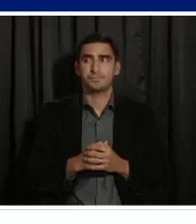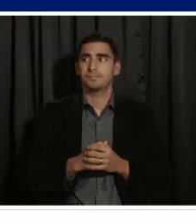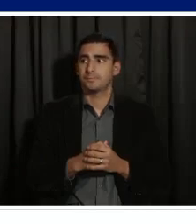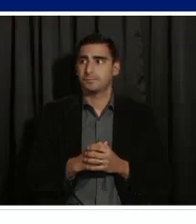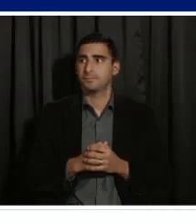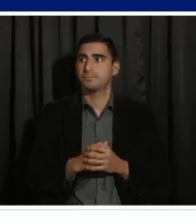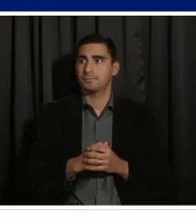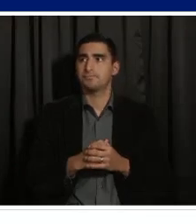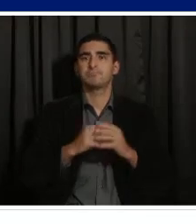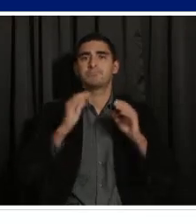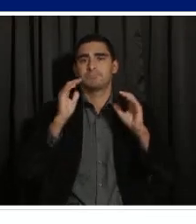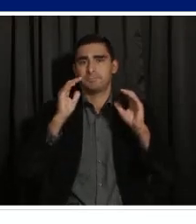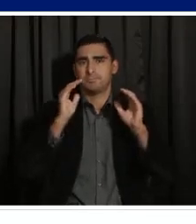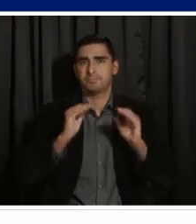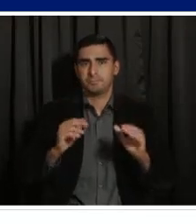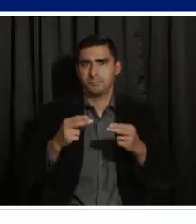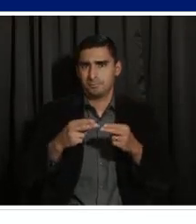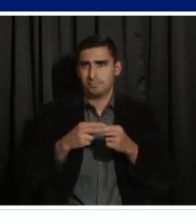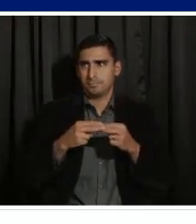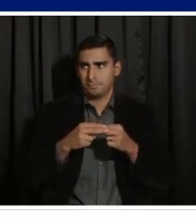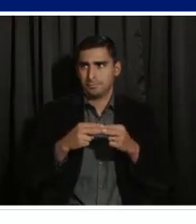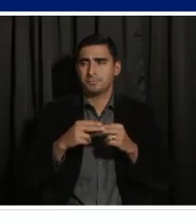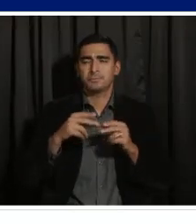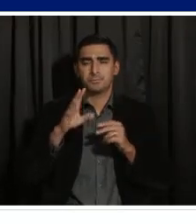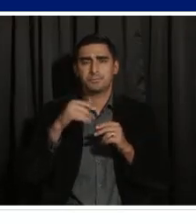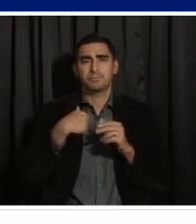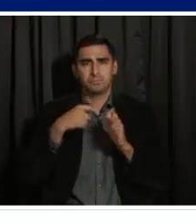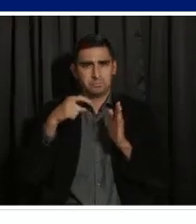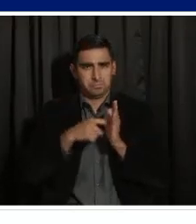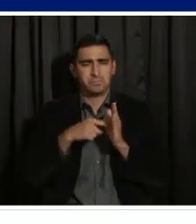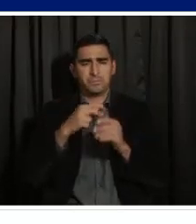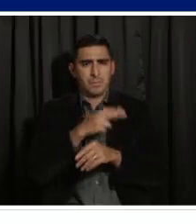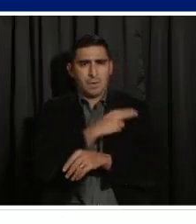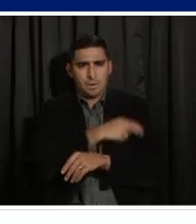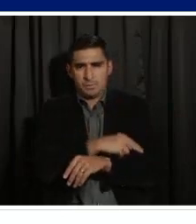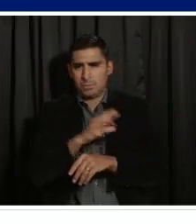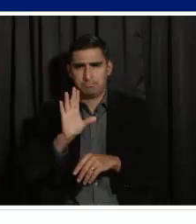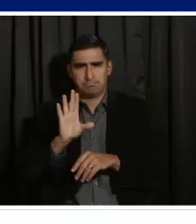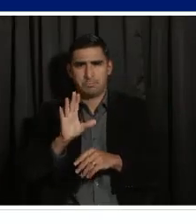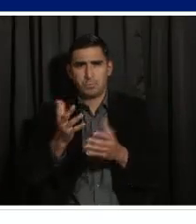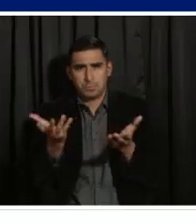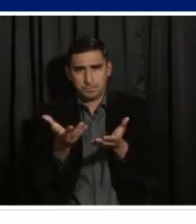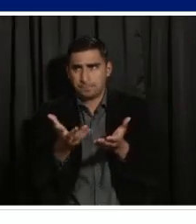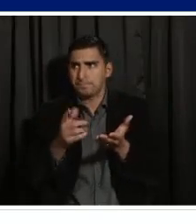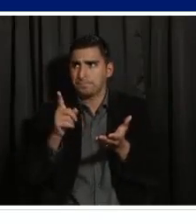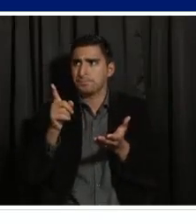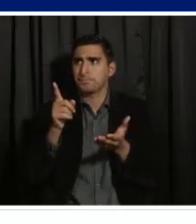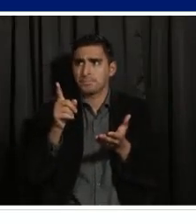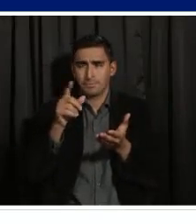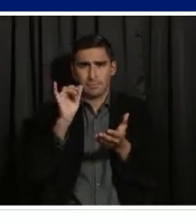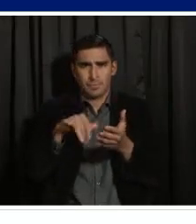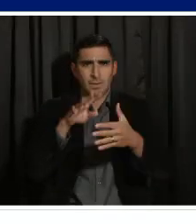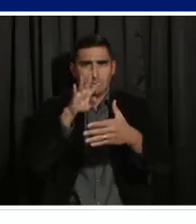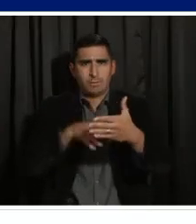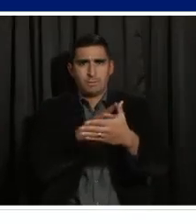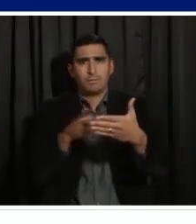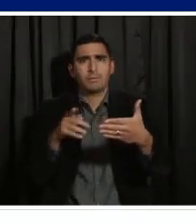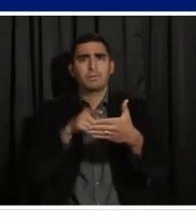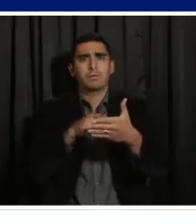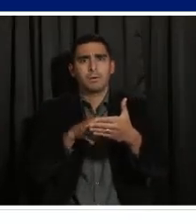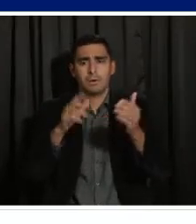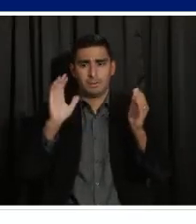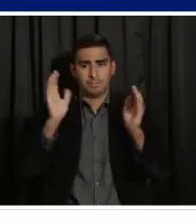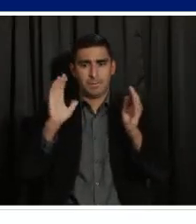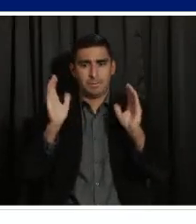some of the geographic variability that we're seeing right now in hospitalization trends. So this is a table that is comparing the percentage of hospitalizations